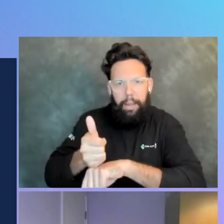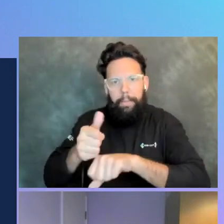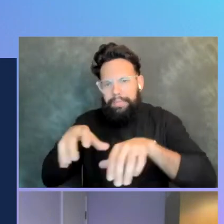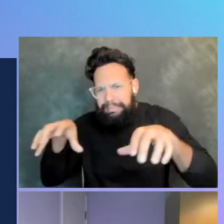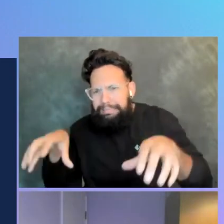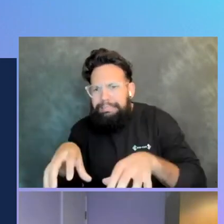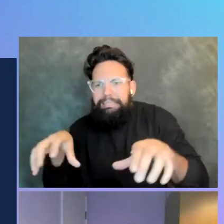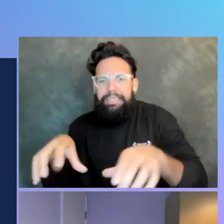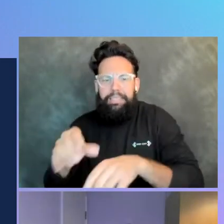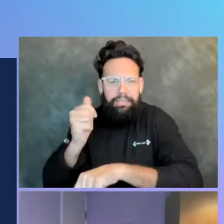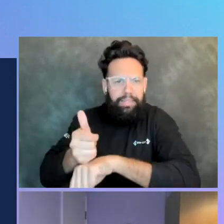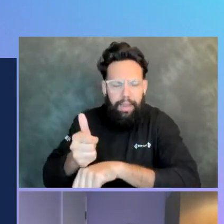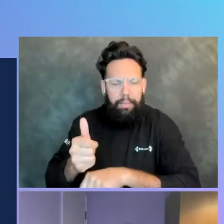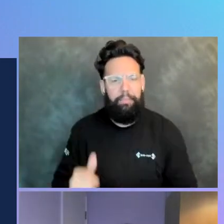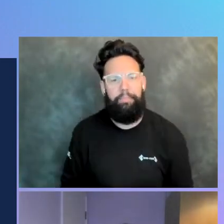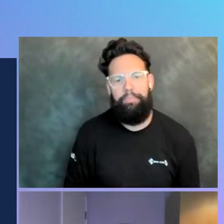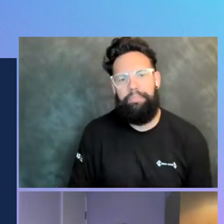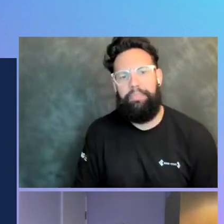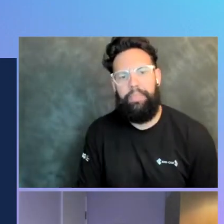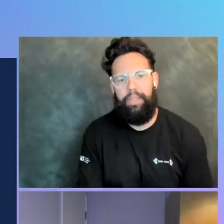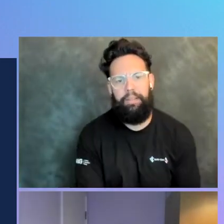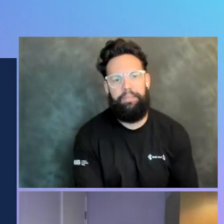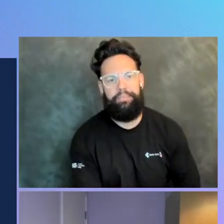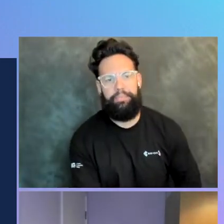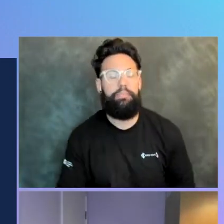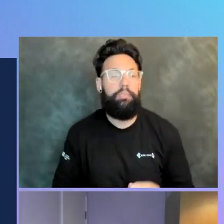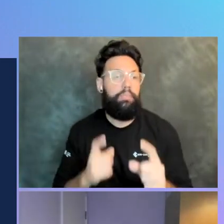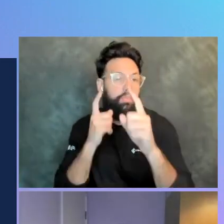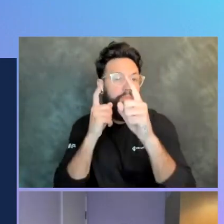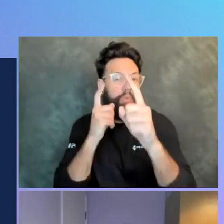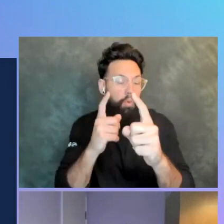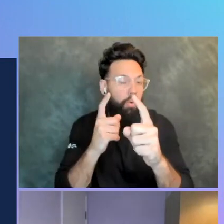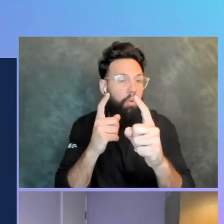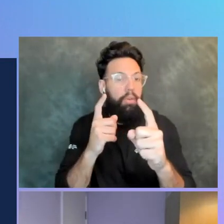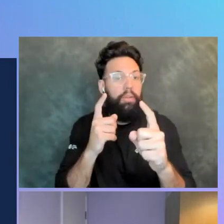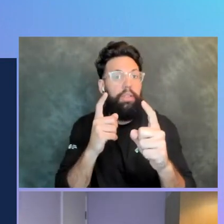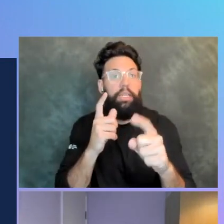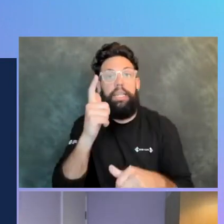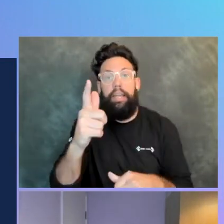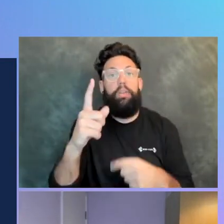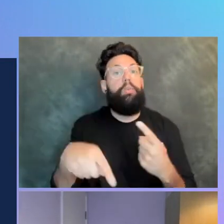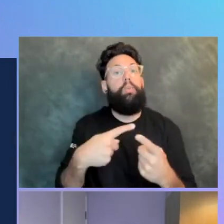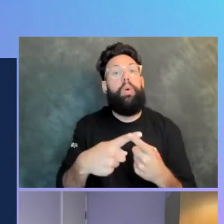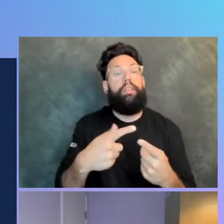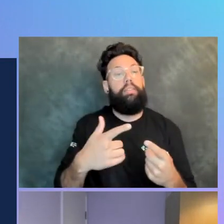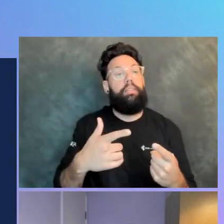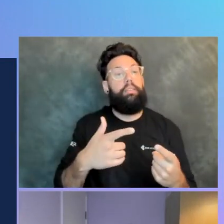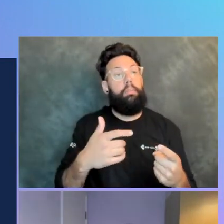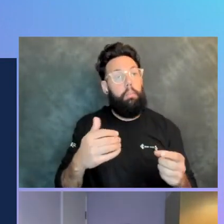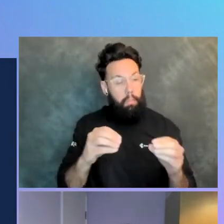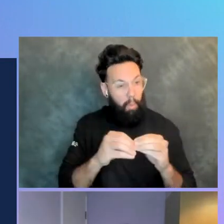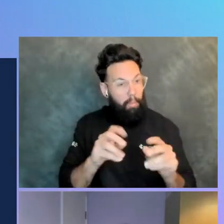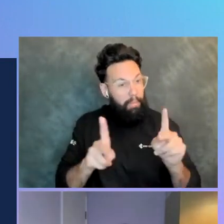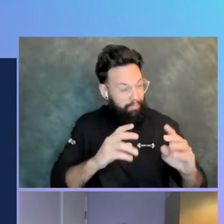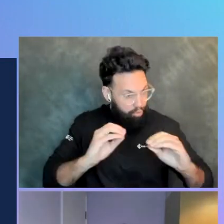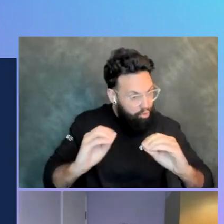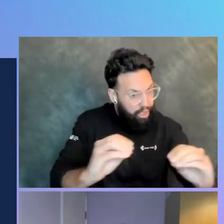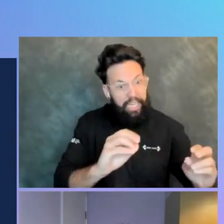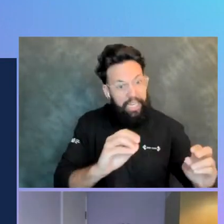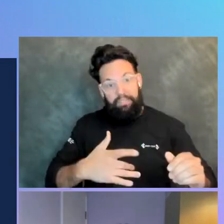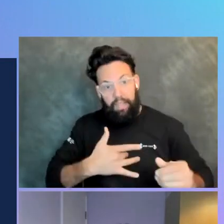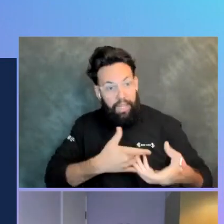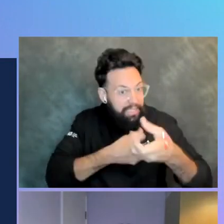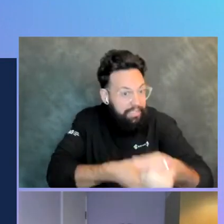it. The goal is that once more user researchers are confident running these sessions, we'll be able to look at more proactive recruitment on our